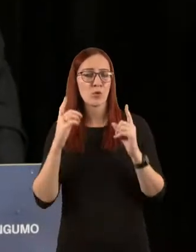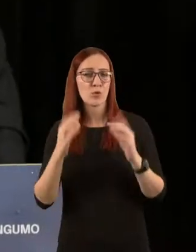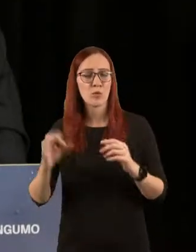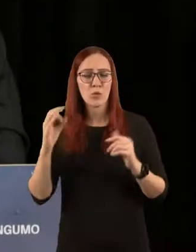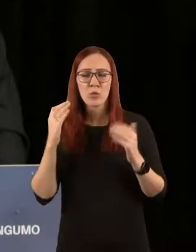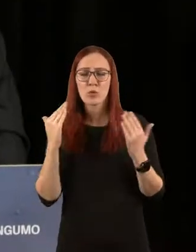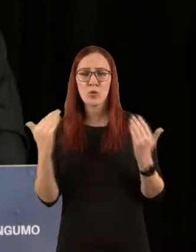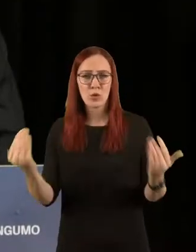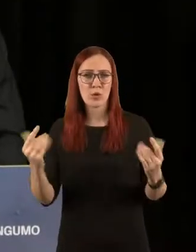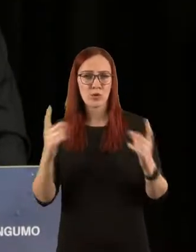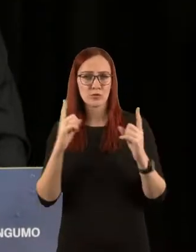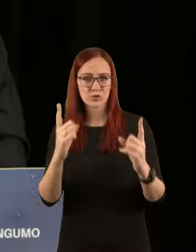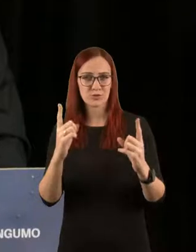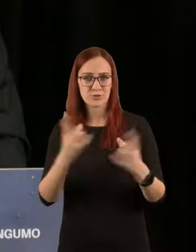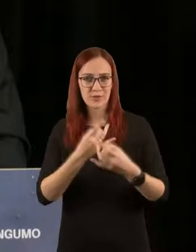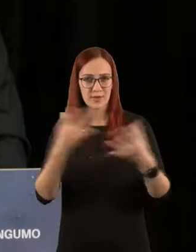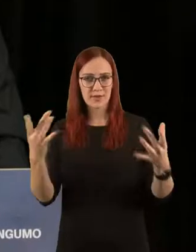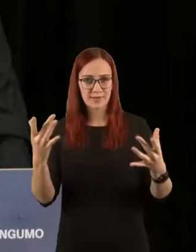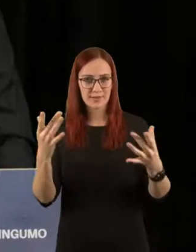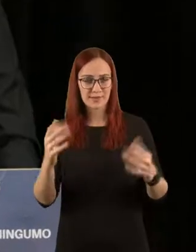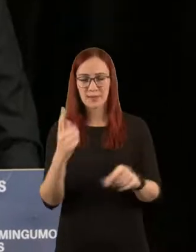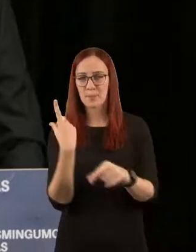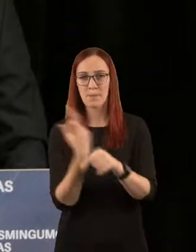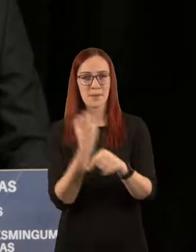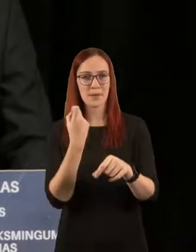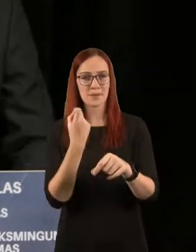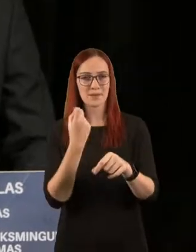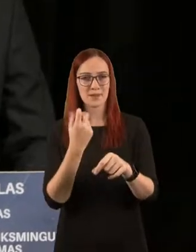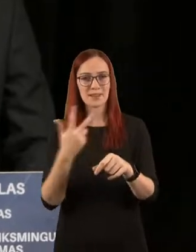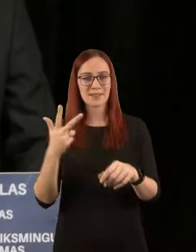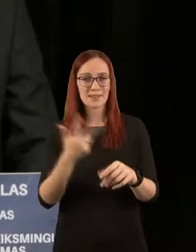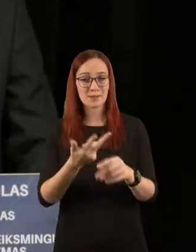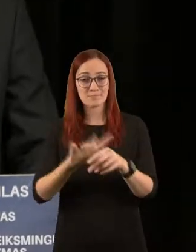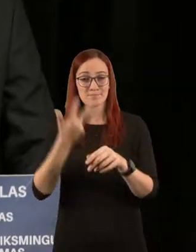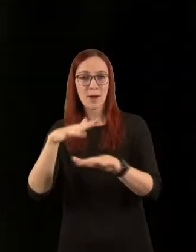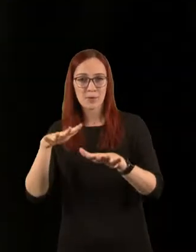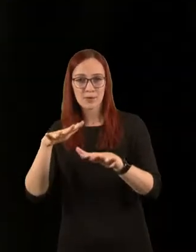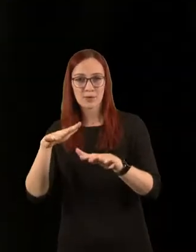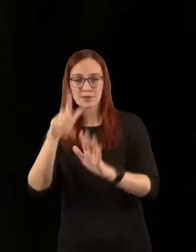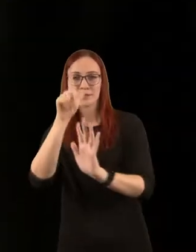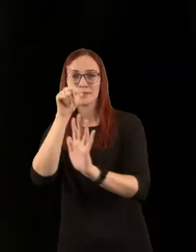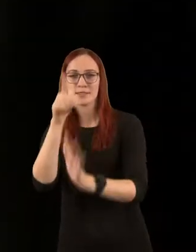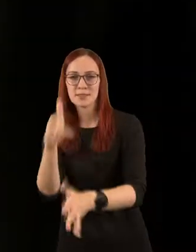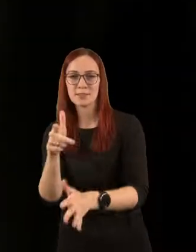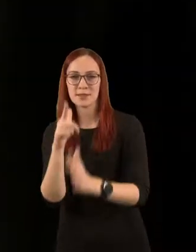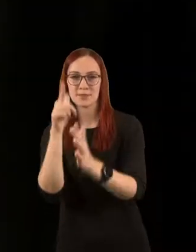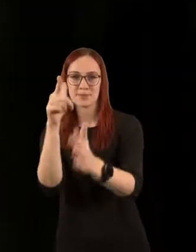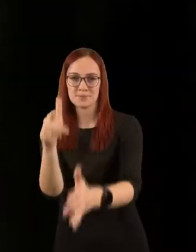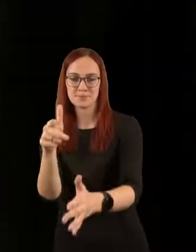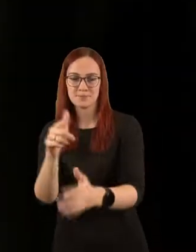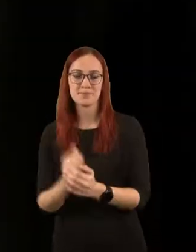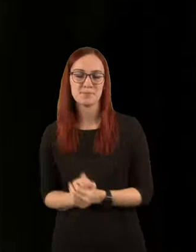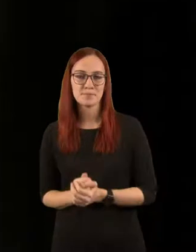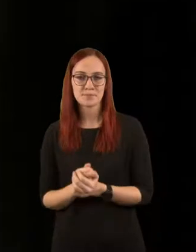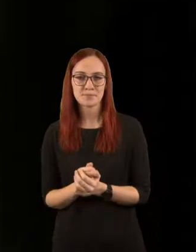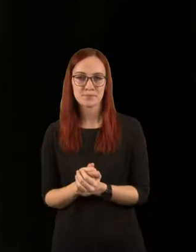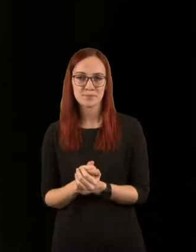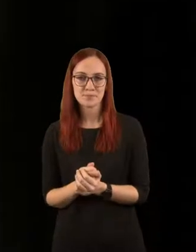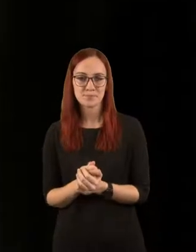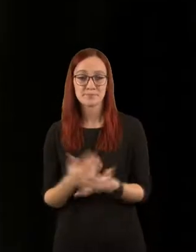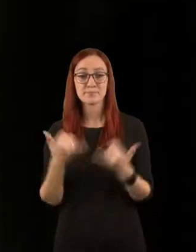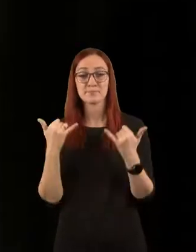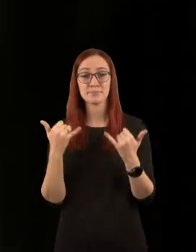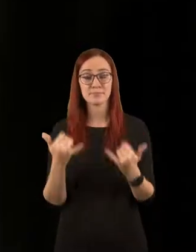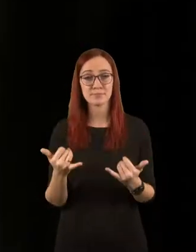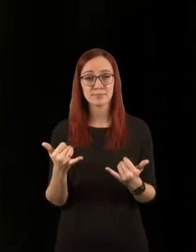General Secretary, today is a great day for Lithuanian environmentalists. Indeed, this is the